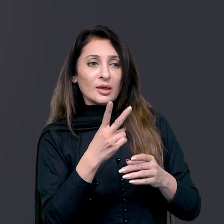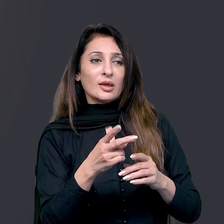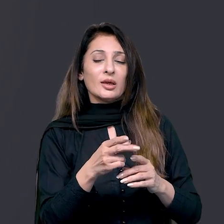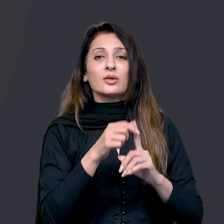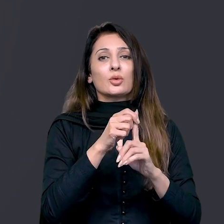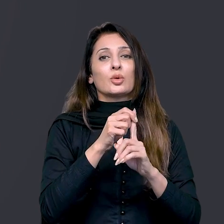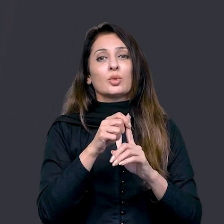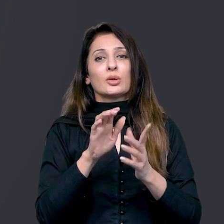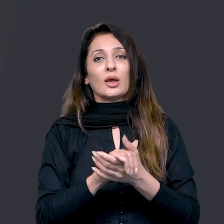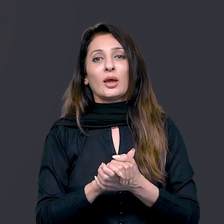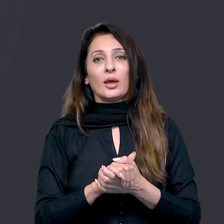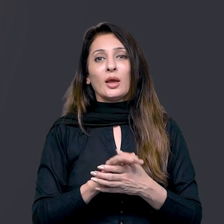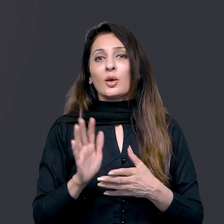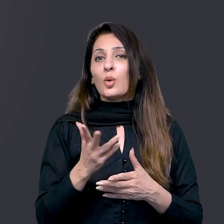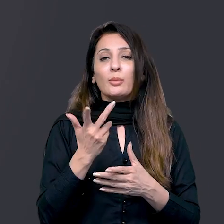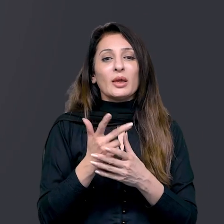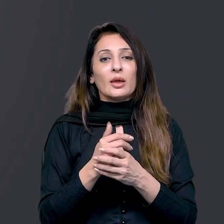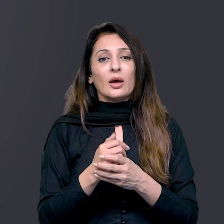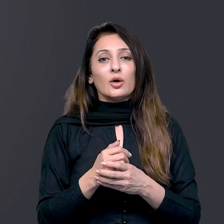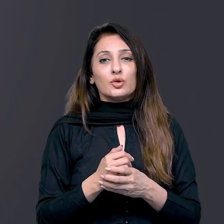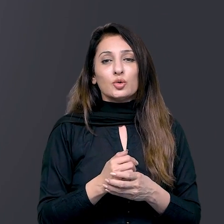police, who's the district complaint officer.